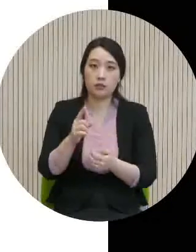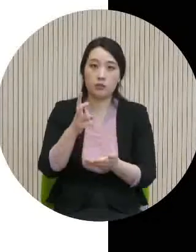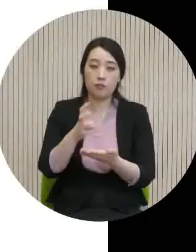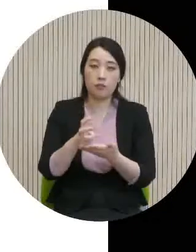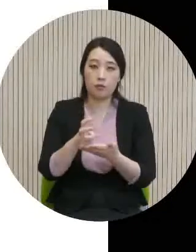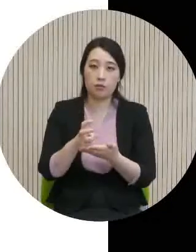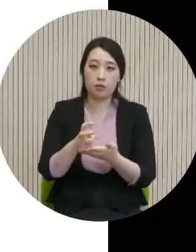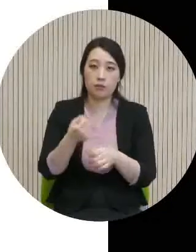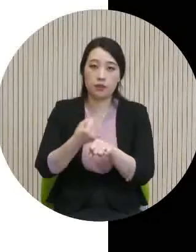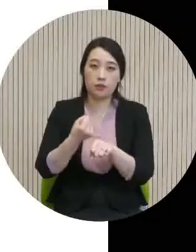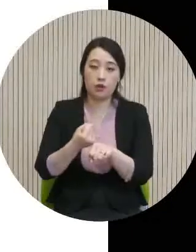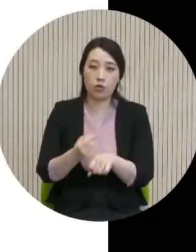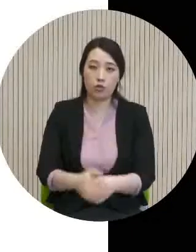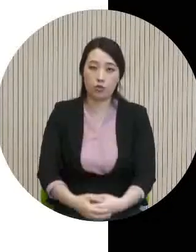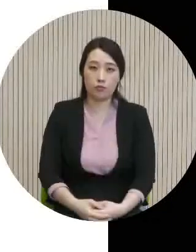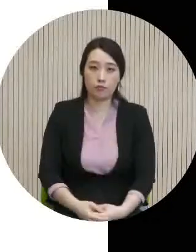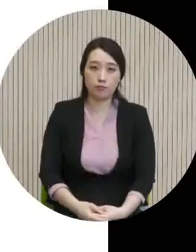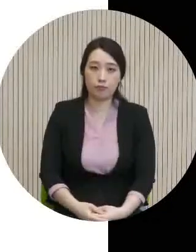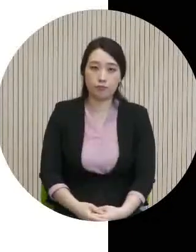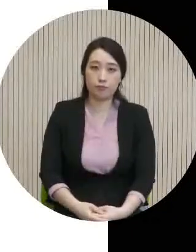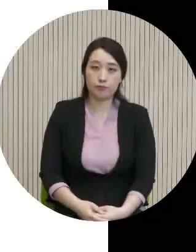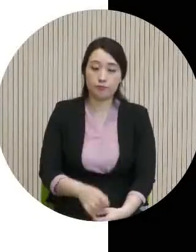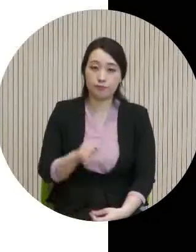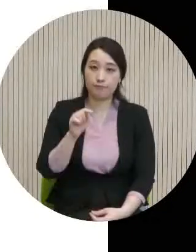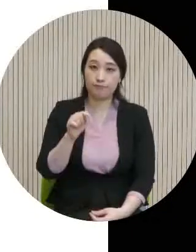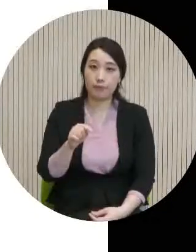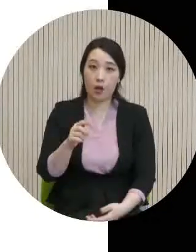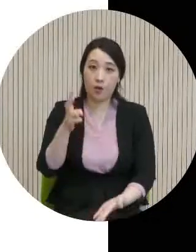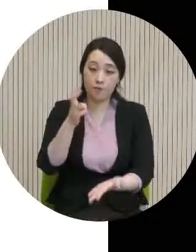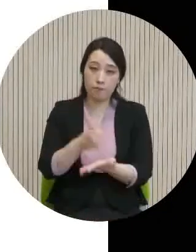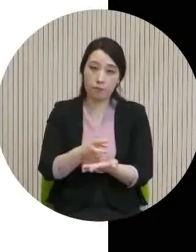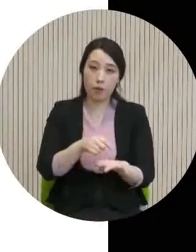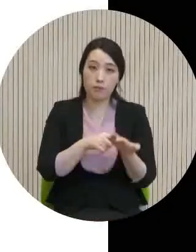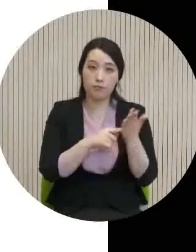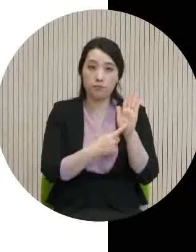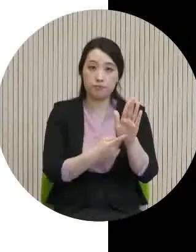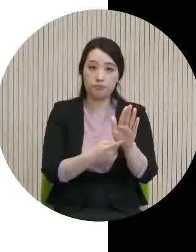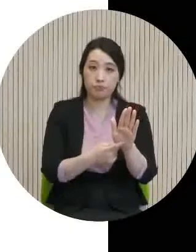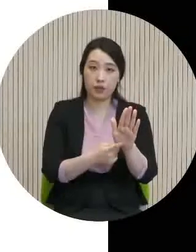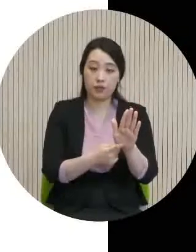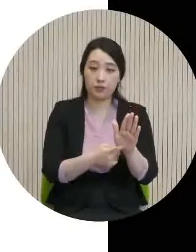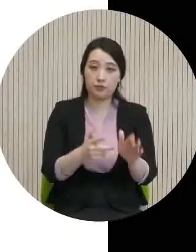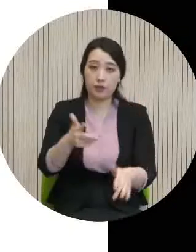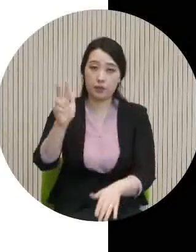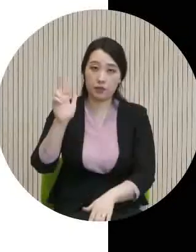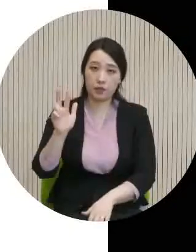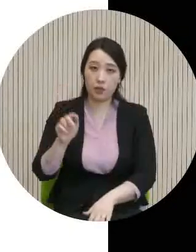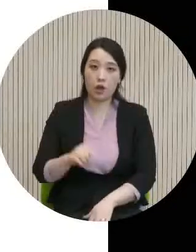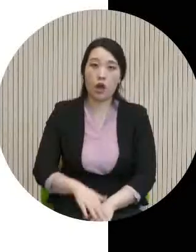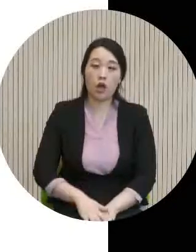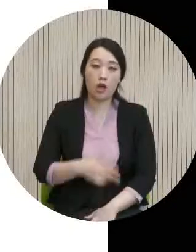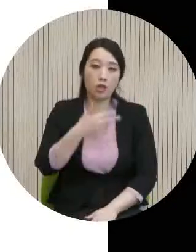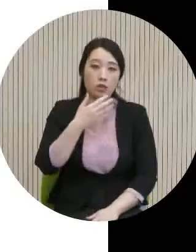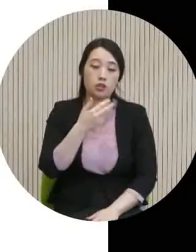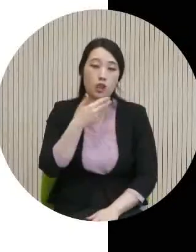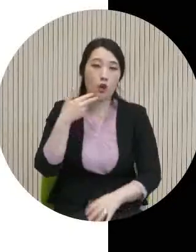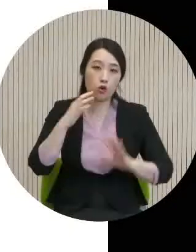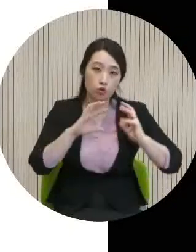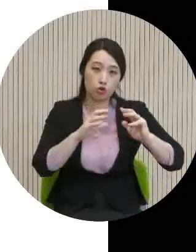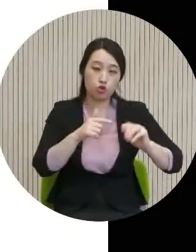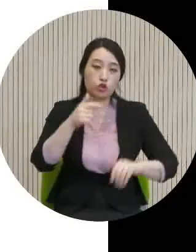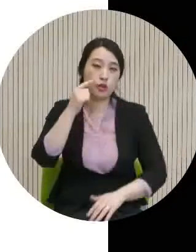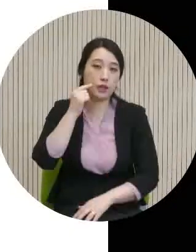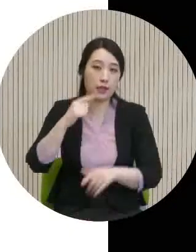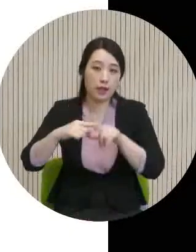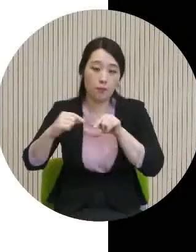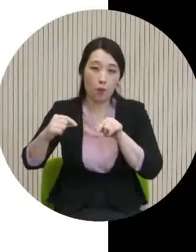Countries that have done this, I believe, include the UK and Japan, and Singapore is itself now looking at such